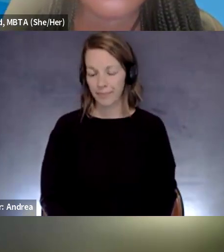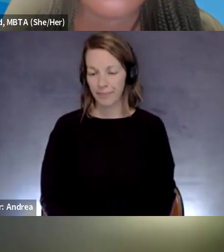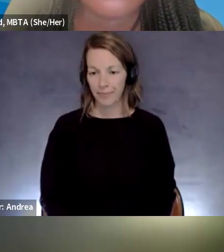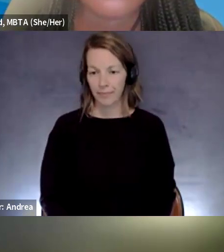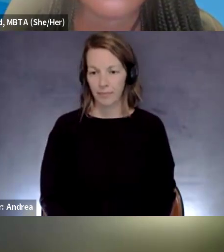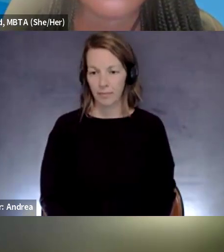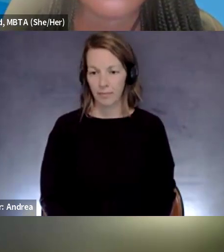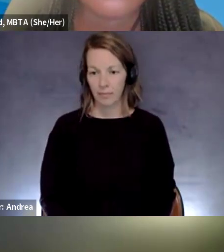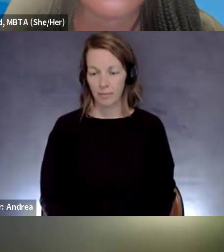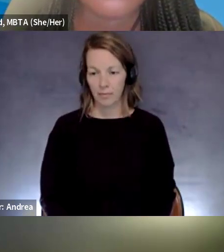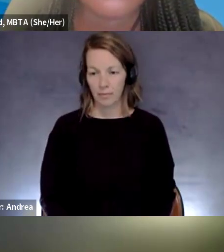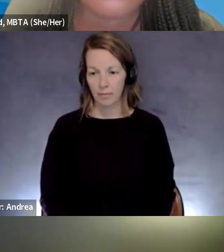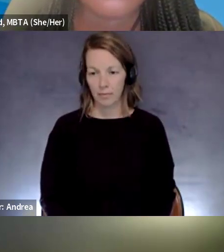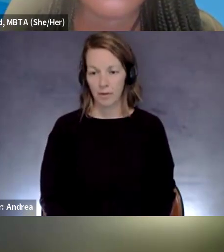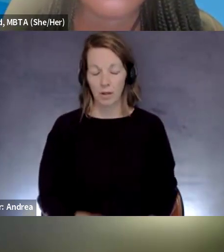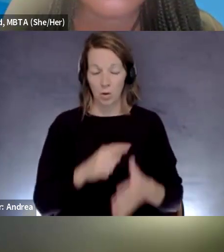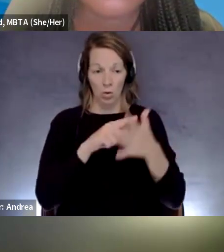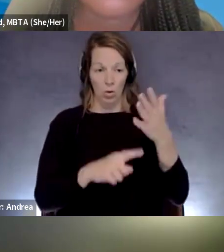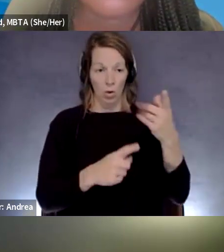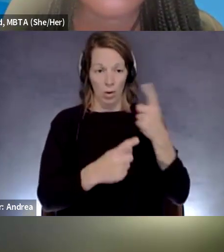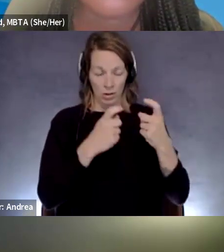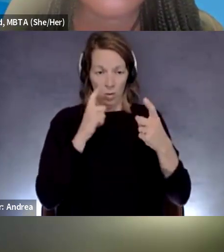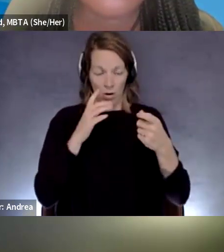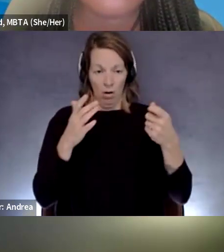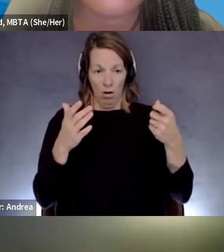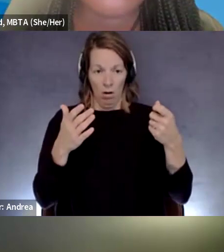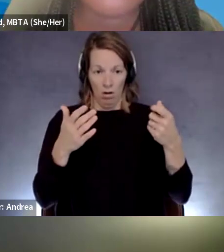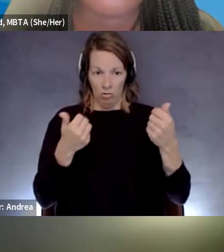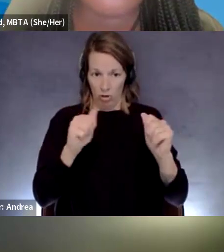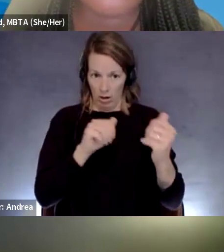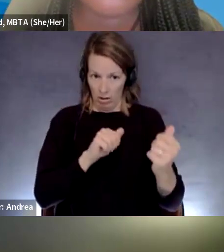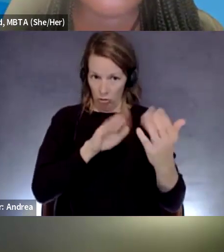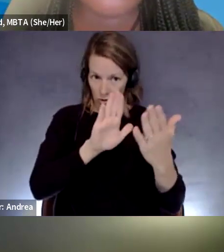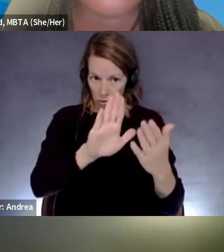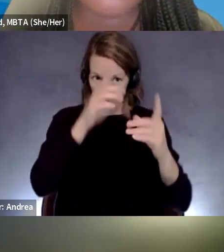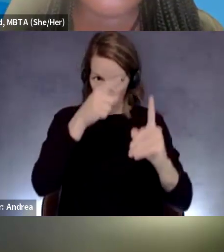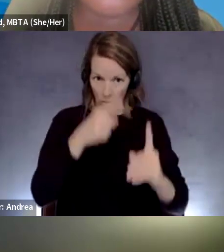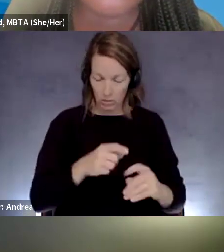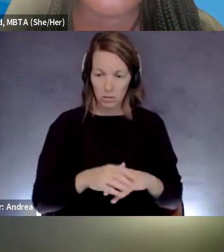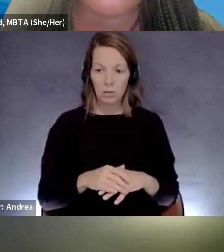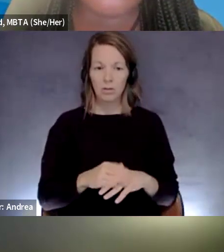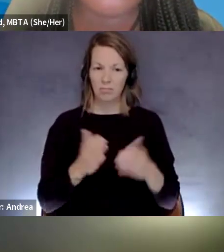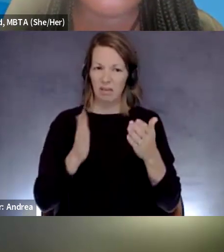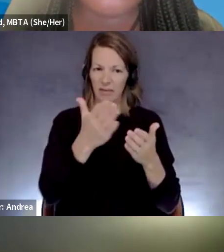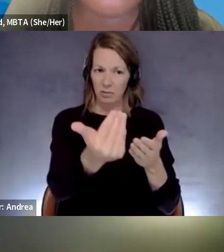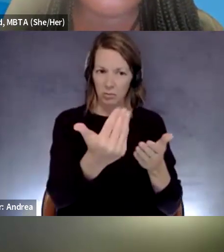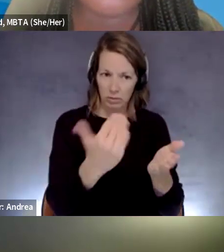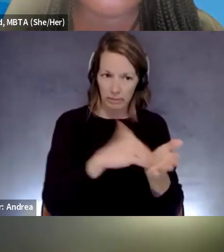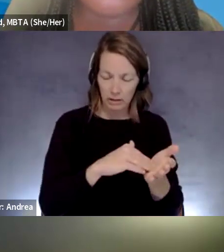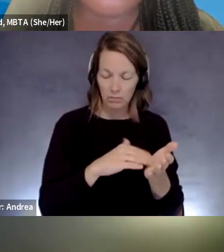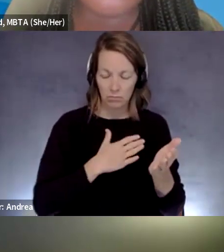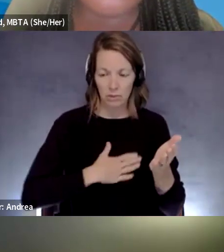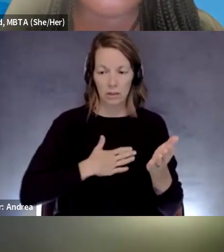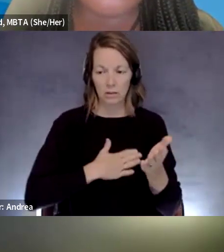Just trying to keep up with the questions. I want to make sure that we are fair and try to address your points. So if we ask you to, repeat them,